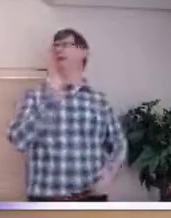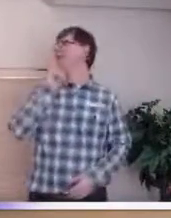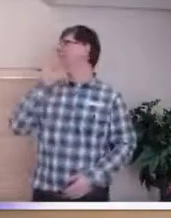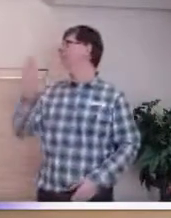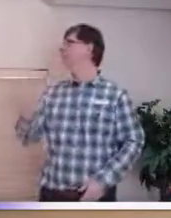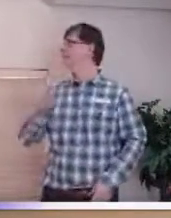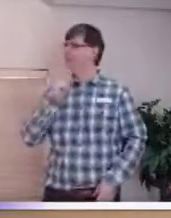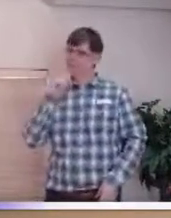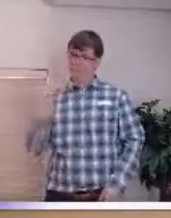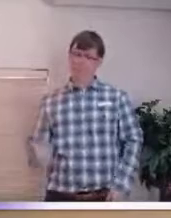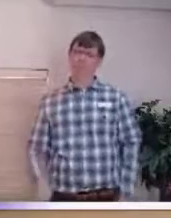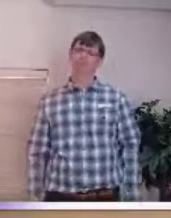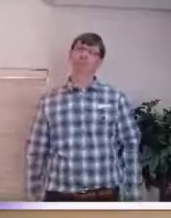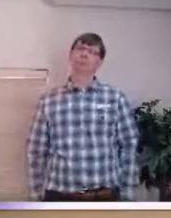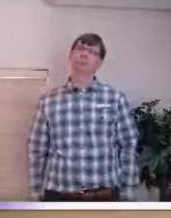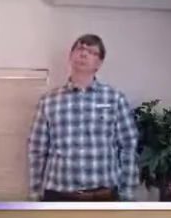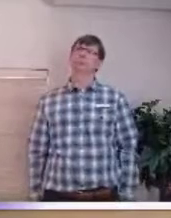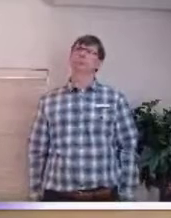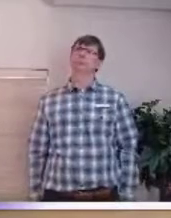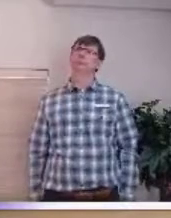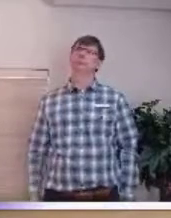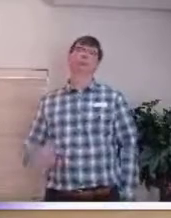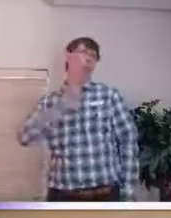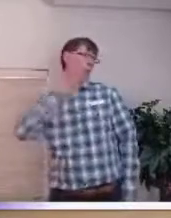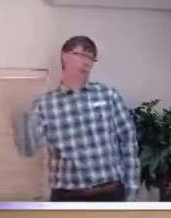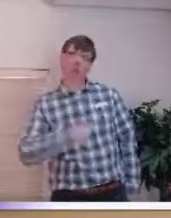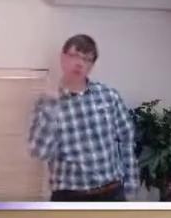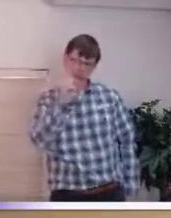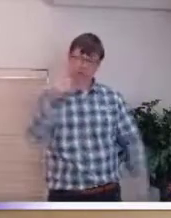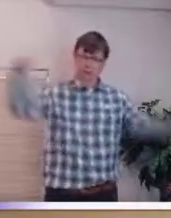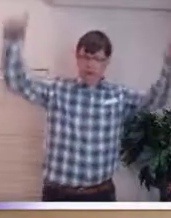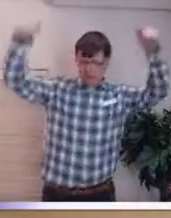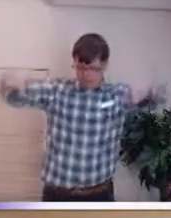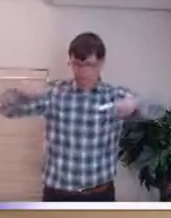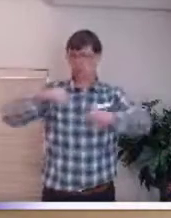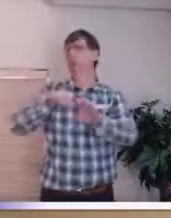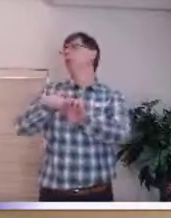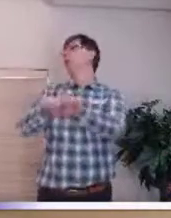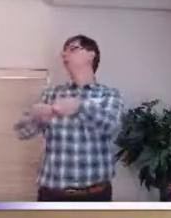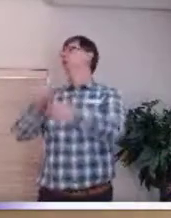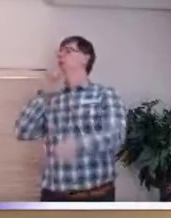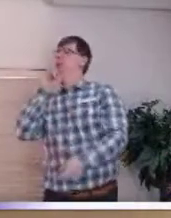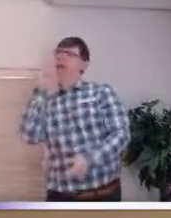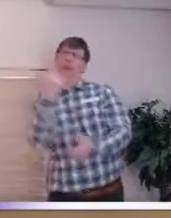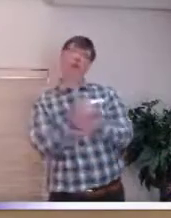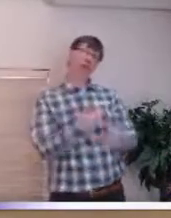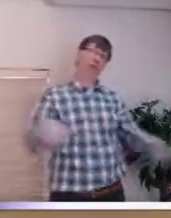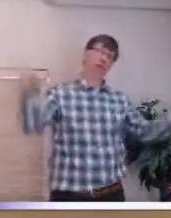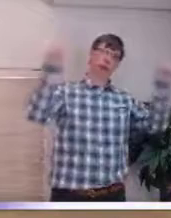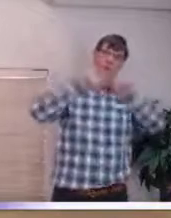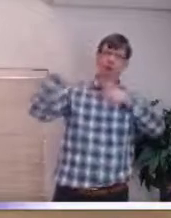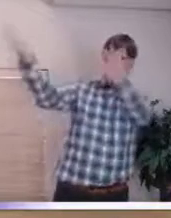Bhav, you know? Only here. So if you come here,